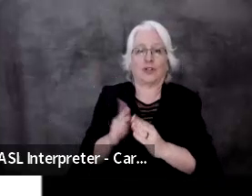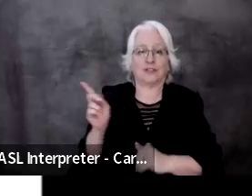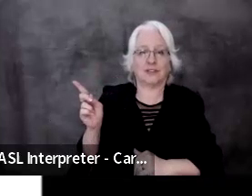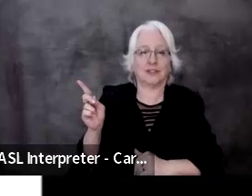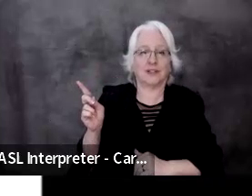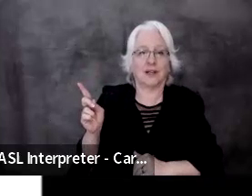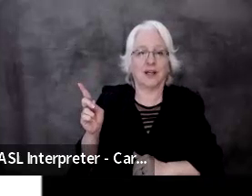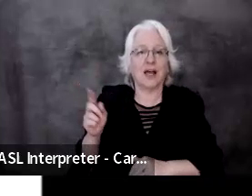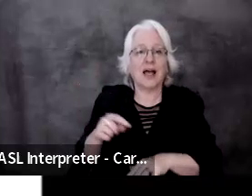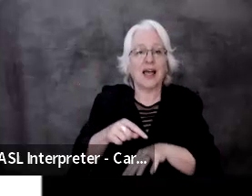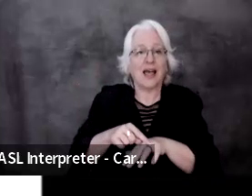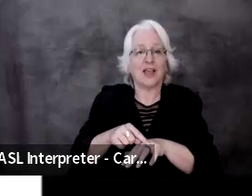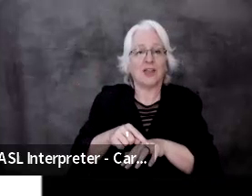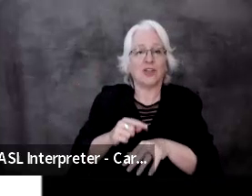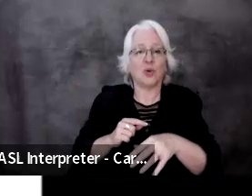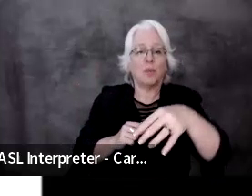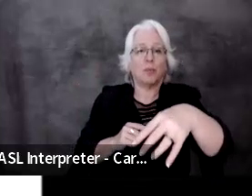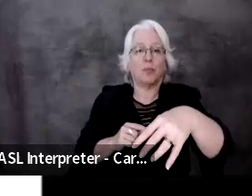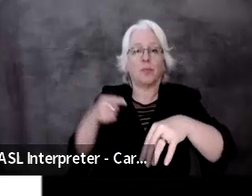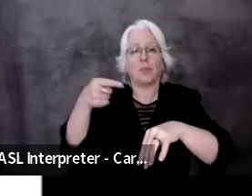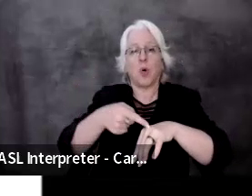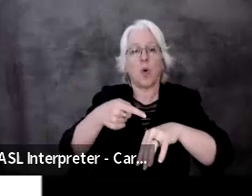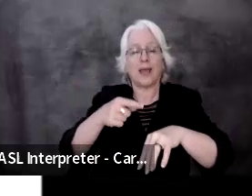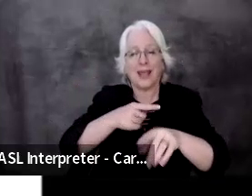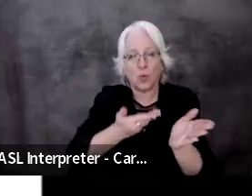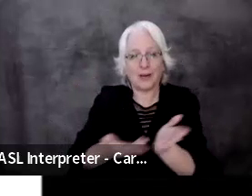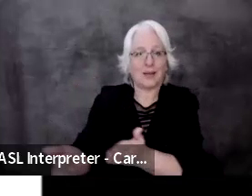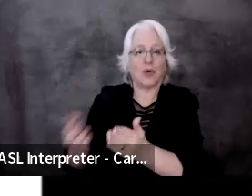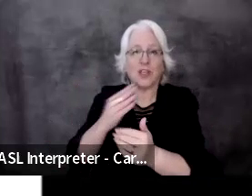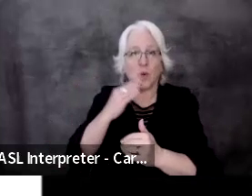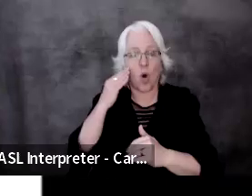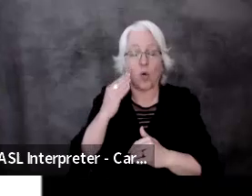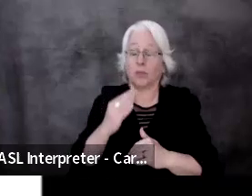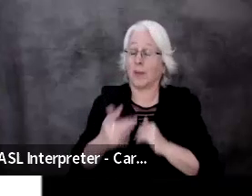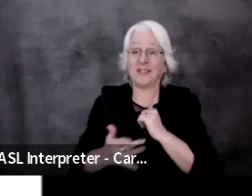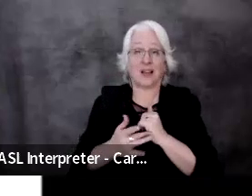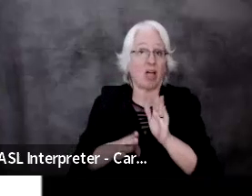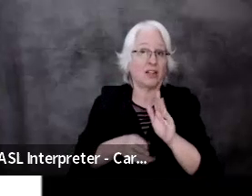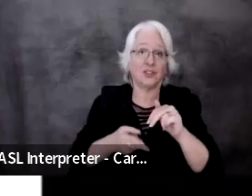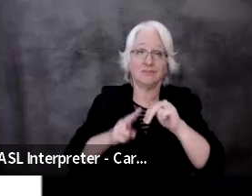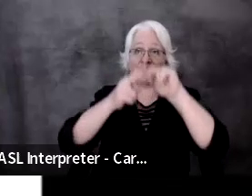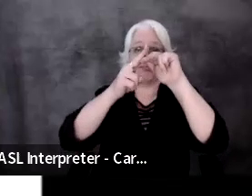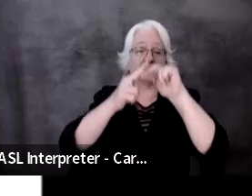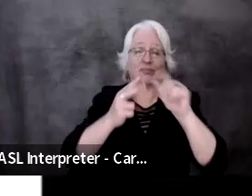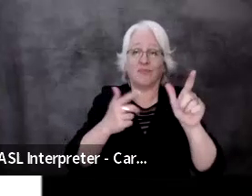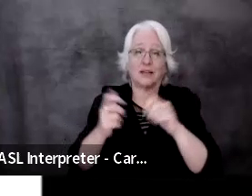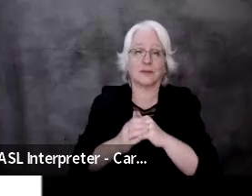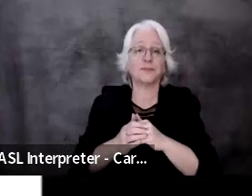just by pointing at it. Again, technology is moving so fast. Health and